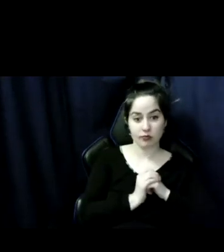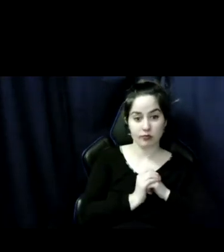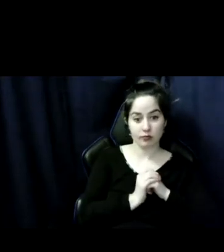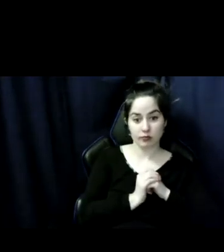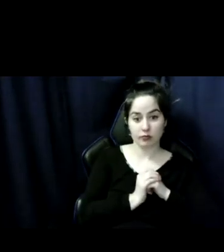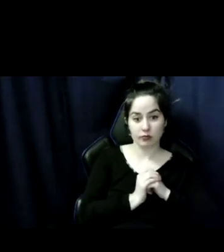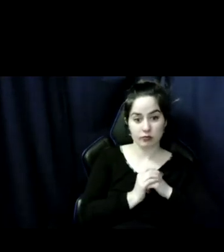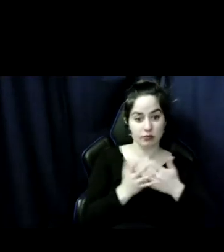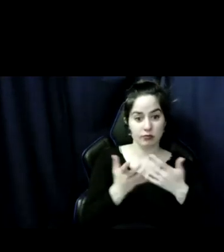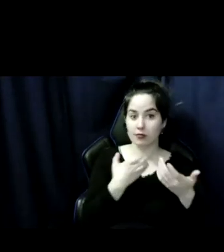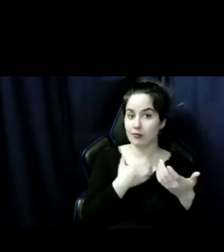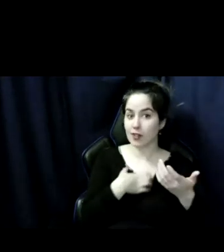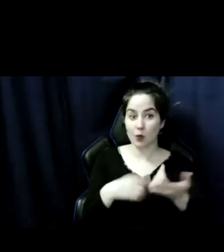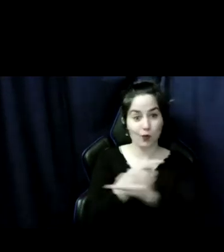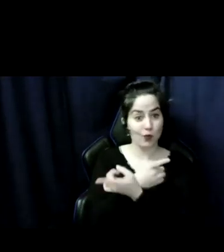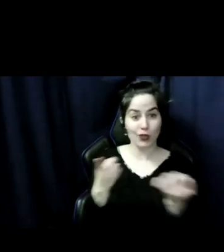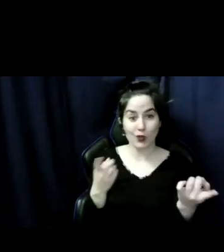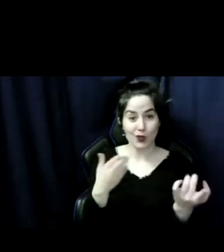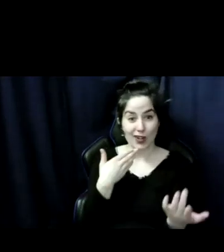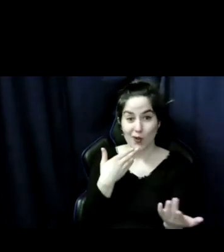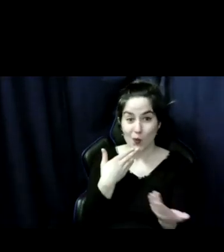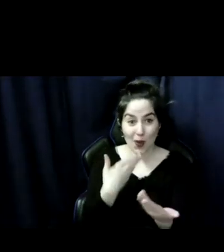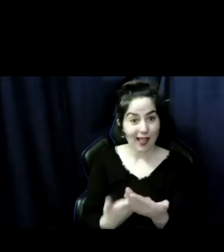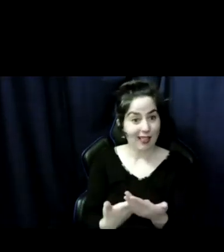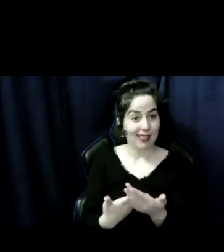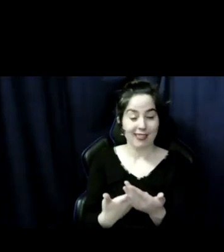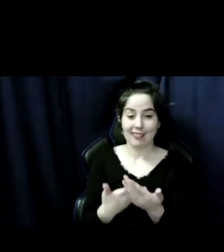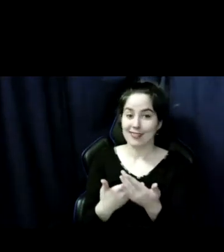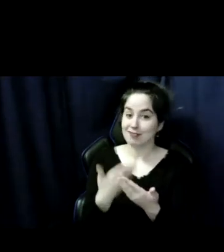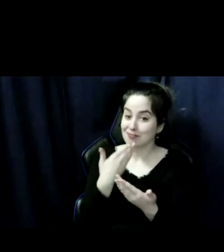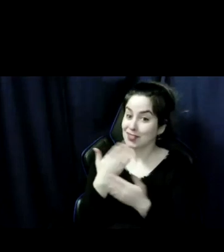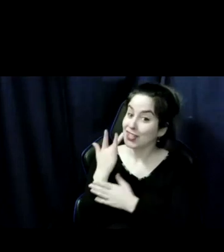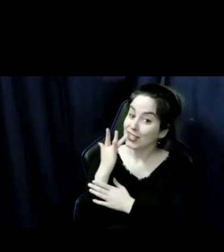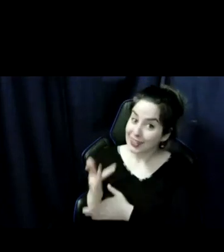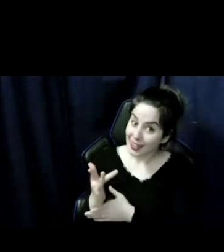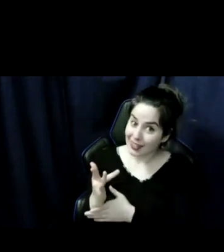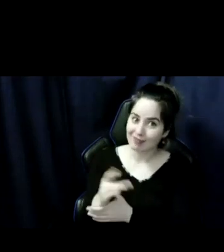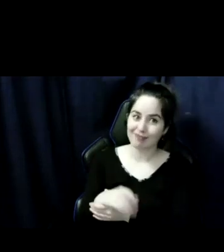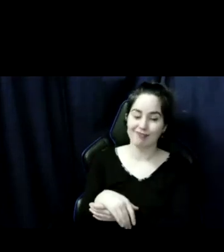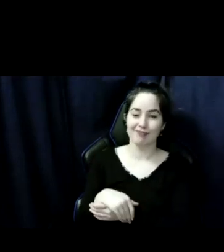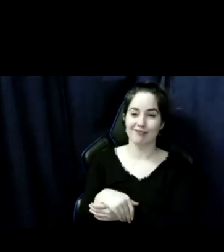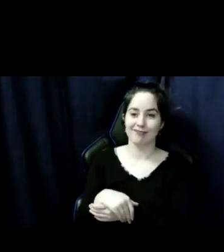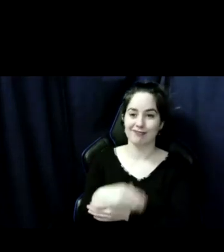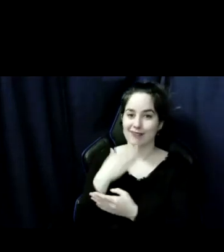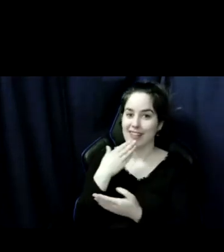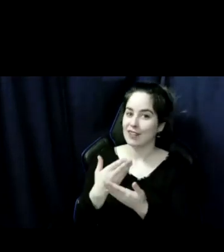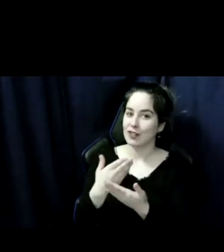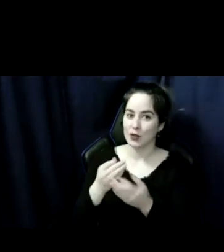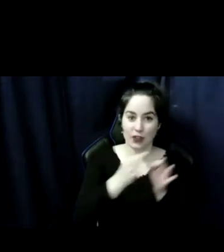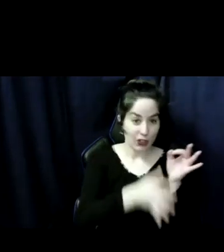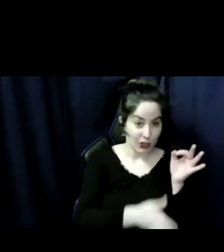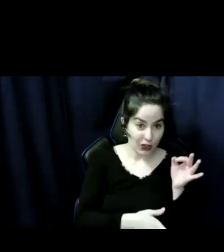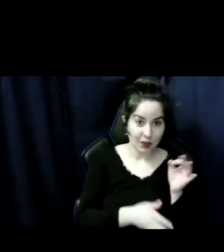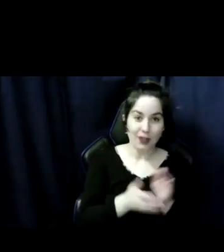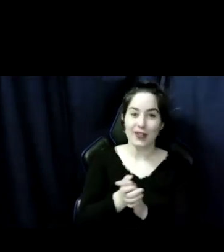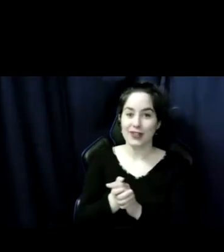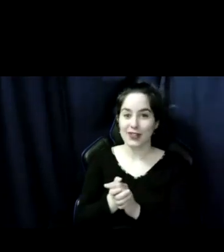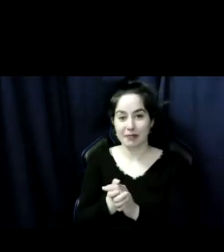I wish you all well. Good luck with your applications. Thank you so much to our interpreters this